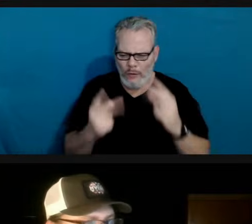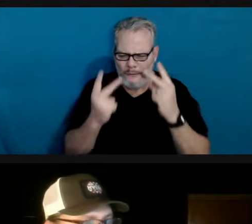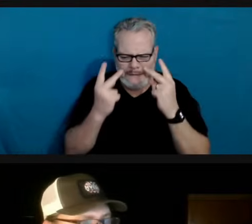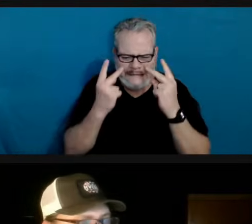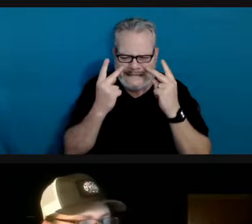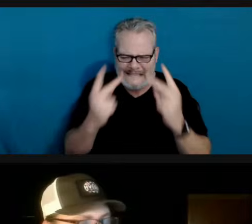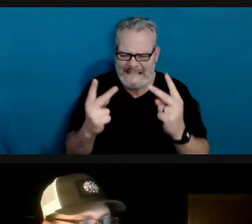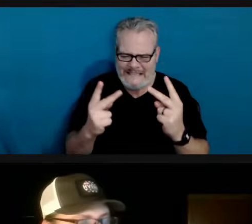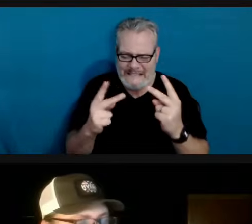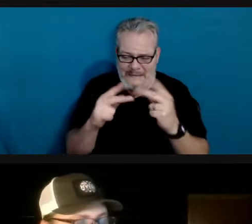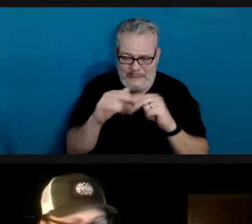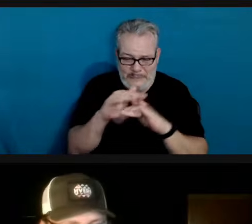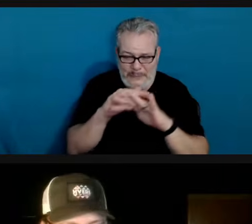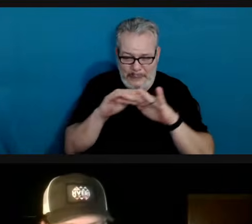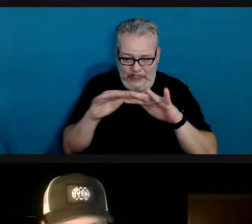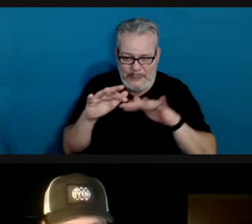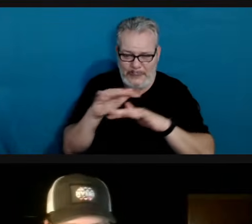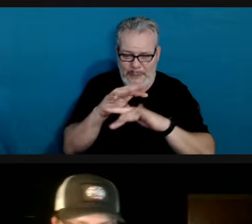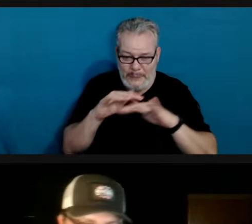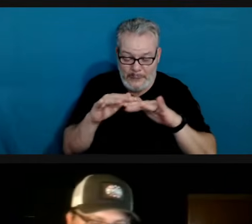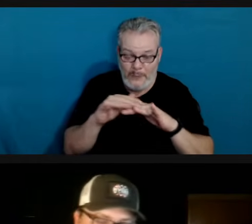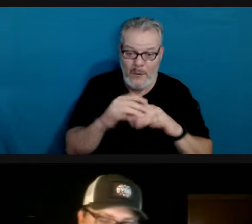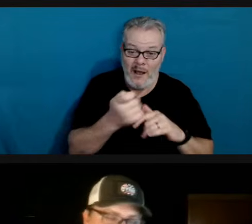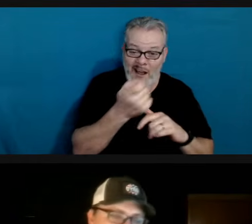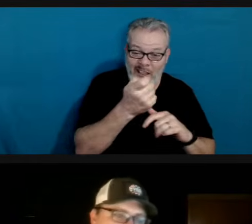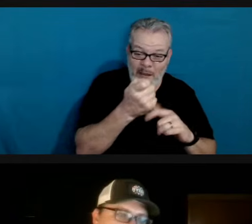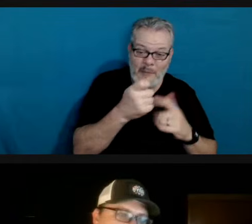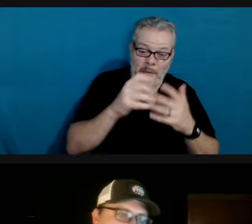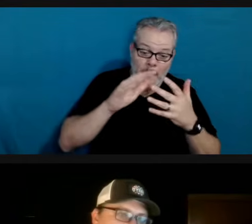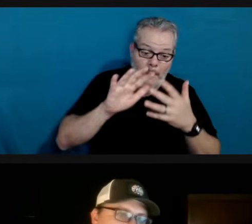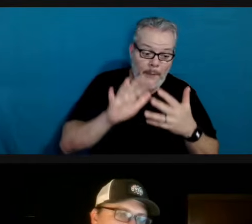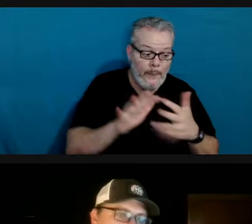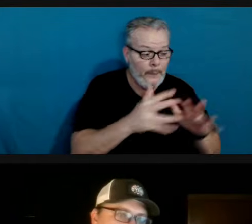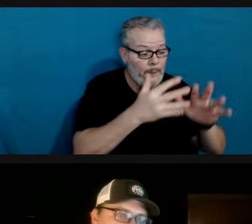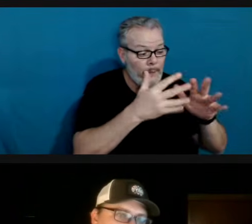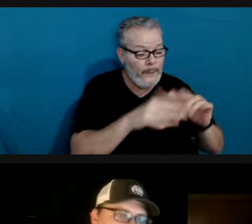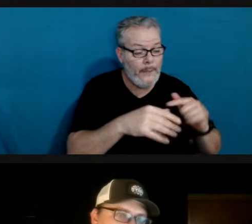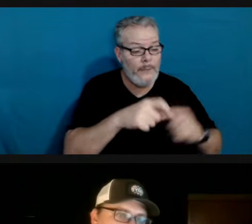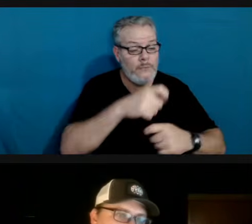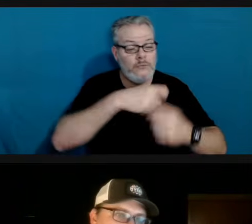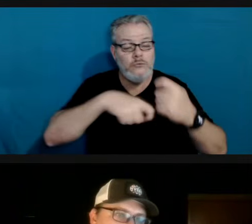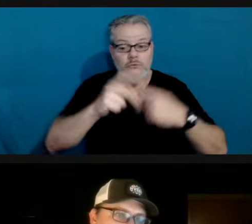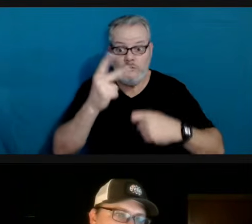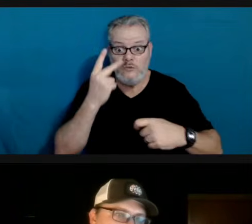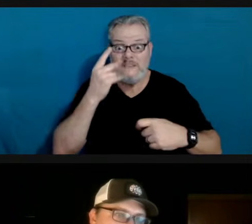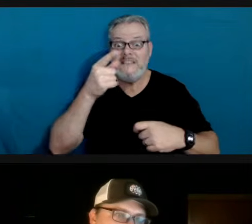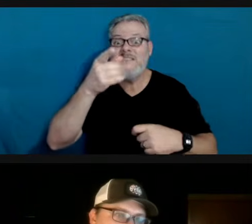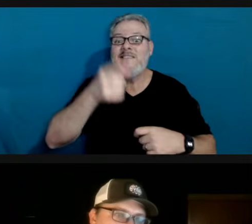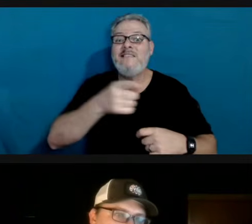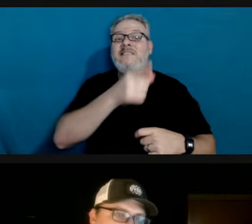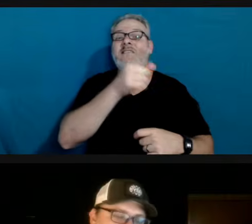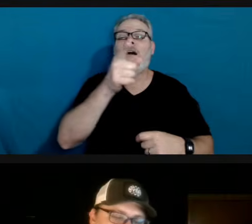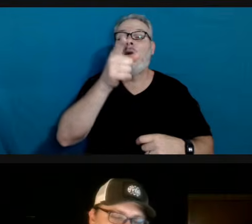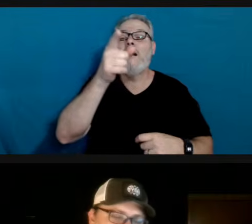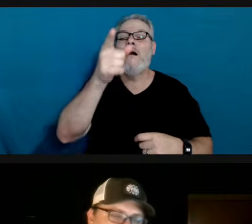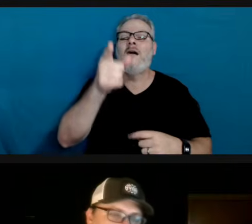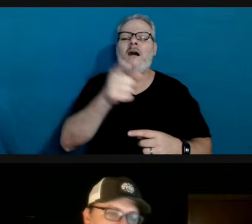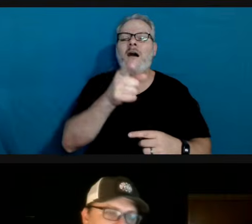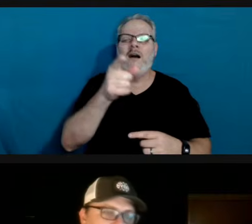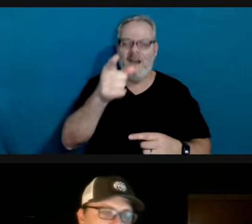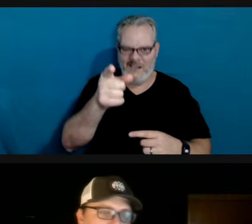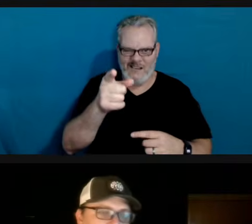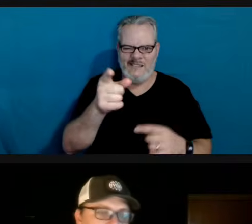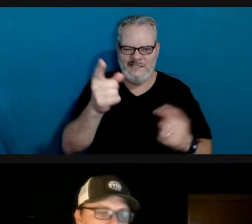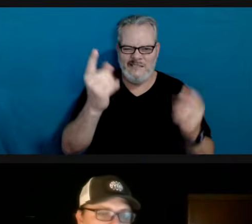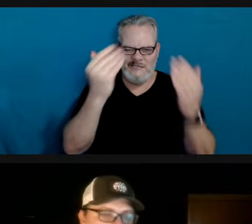More southerly winds. Oh, there's a little bit of trade winds, flip back, and you can see flip back across over here by earlier.